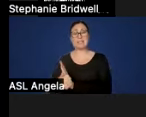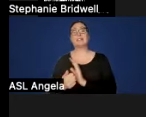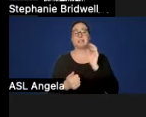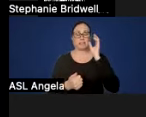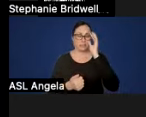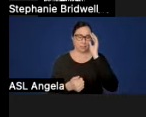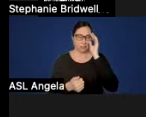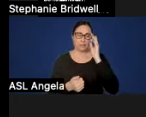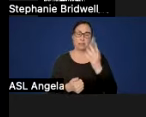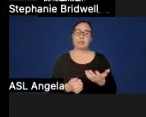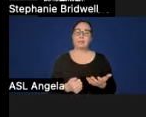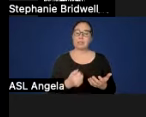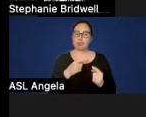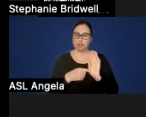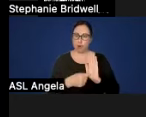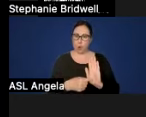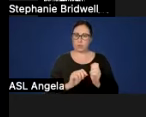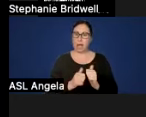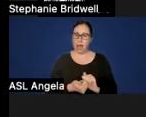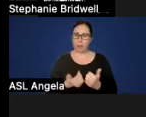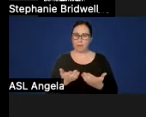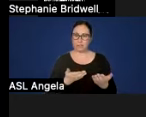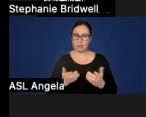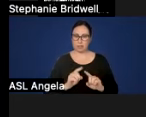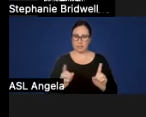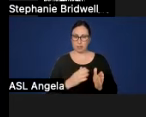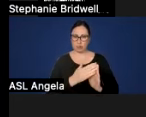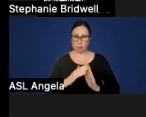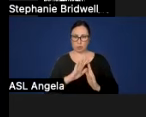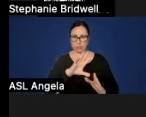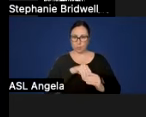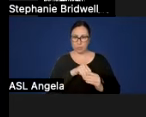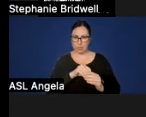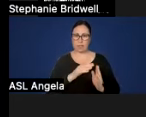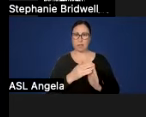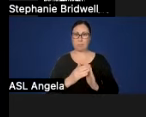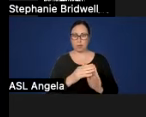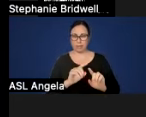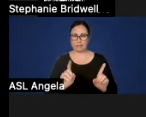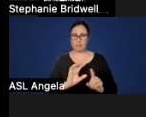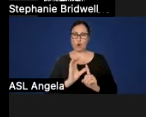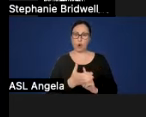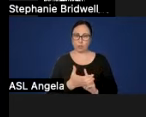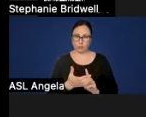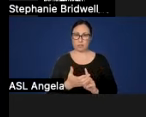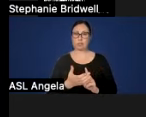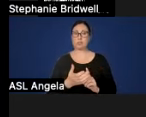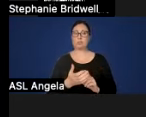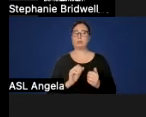serving different communities within their community, right? And different cultures in their community, and how they're making